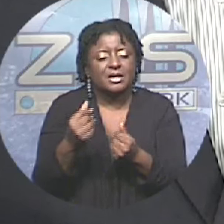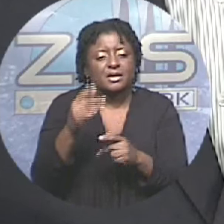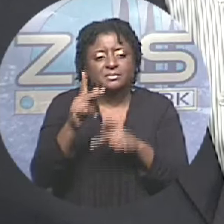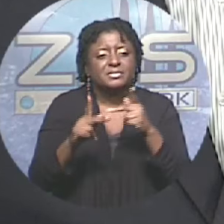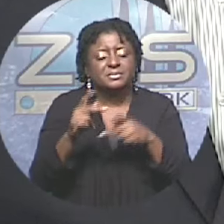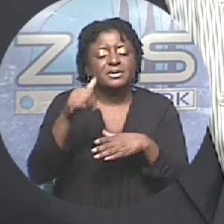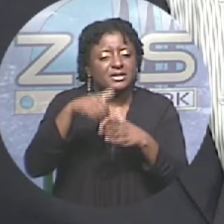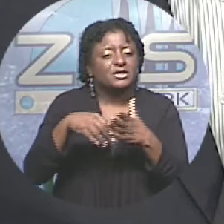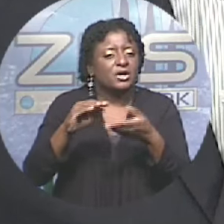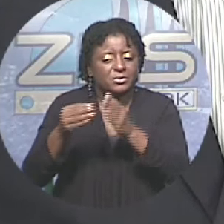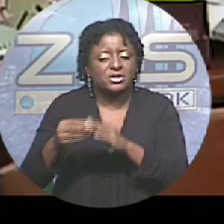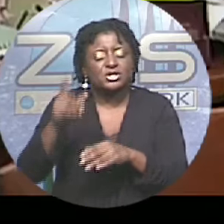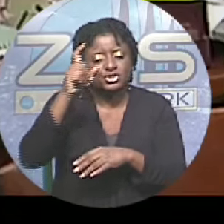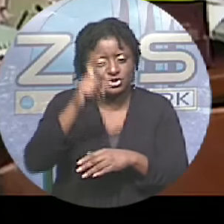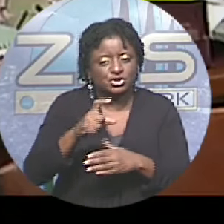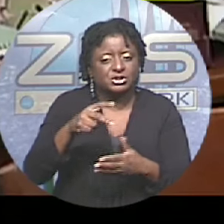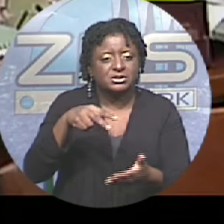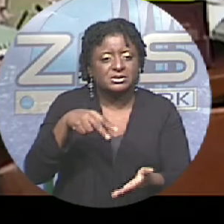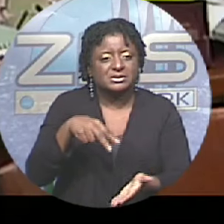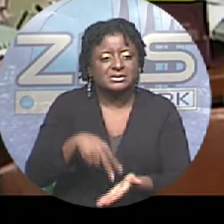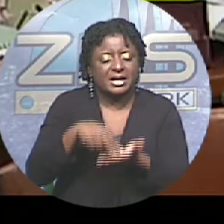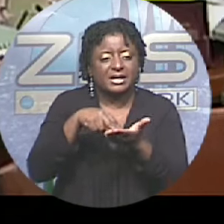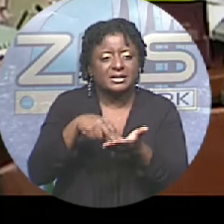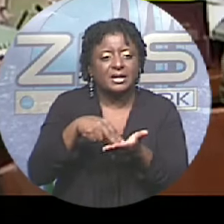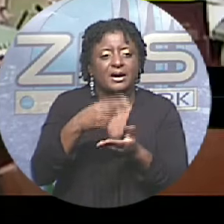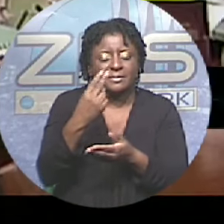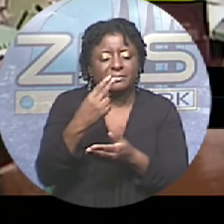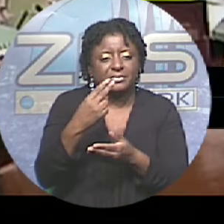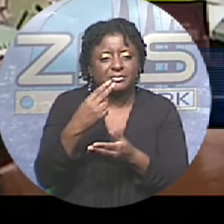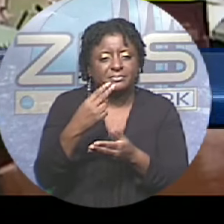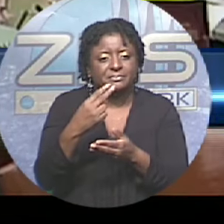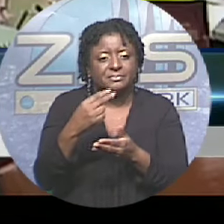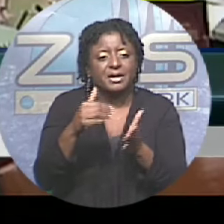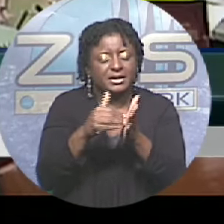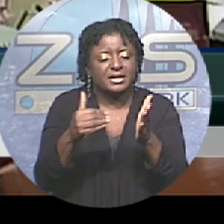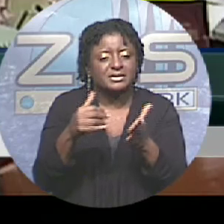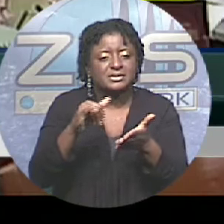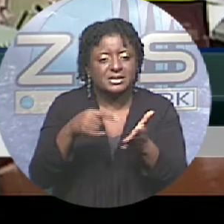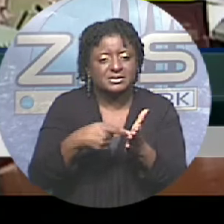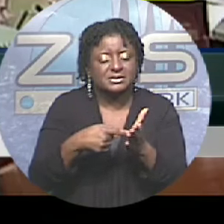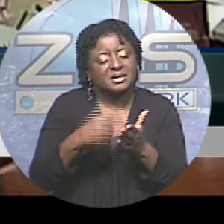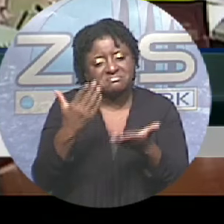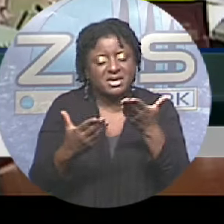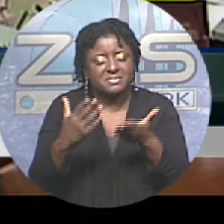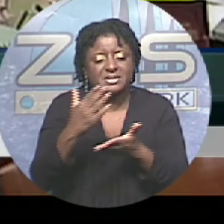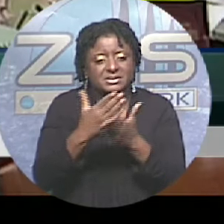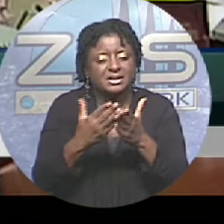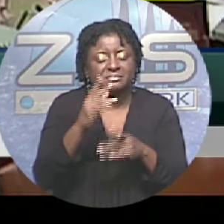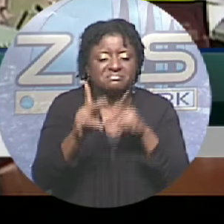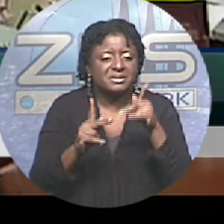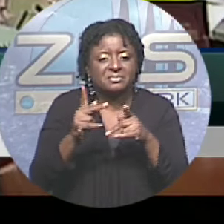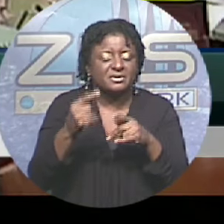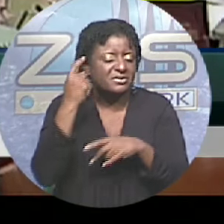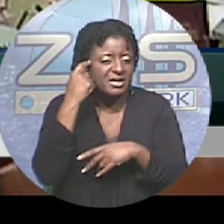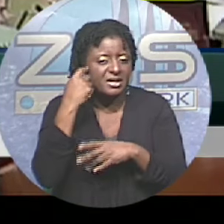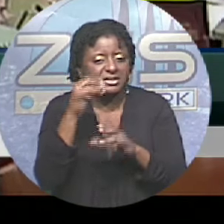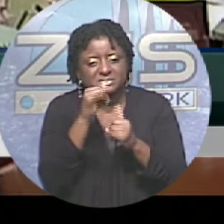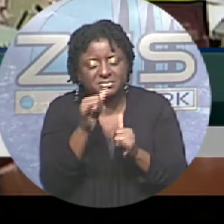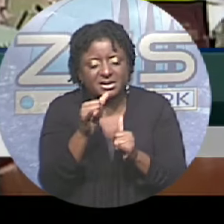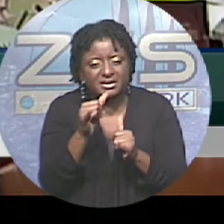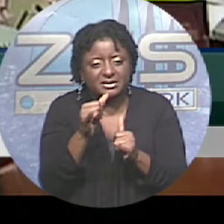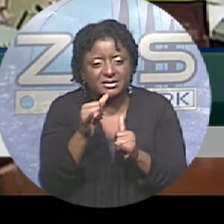these actions. This is a very serious thing. Maybe some people think it's frivolous, some may think it's a joke,